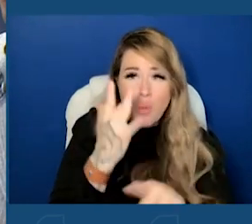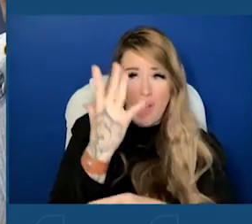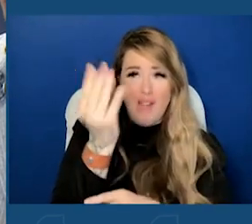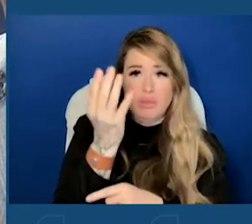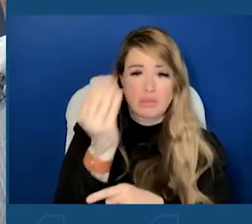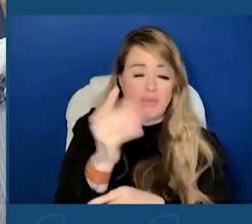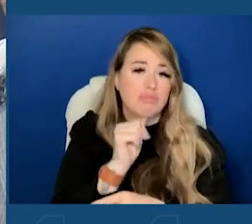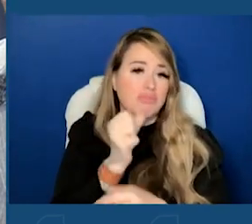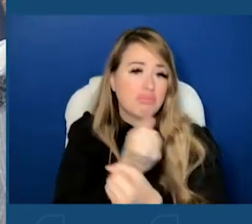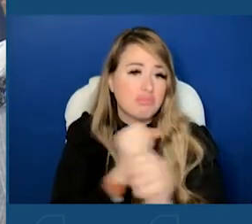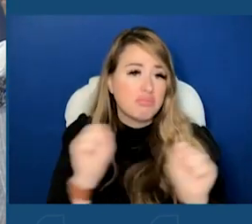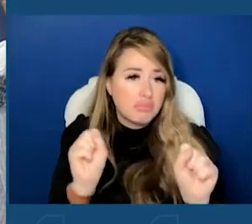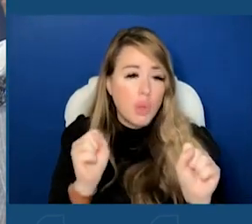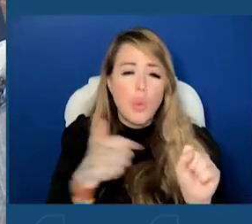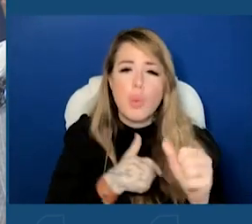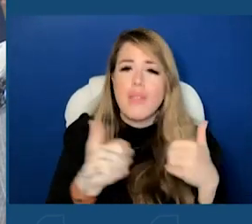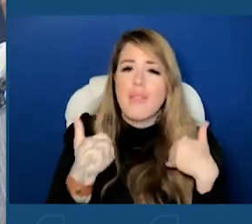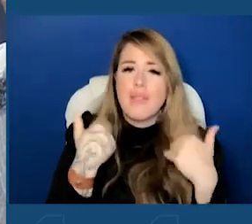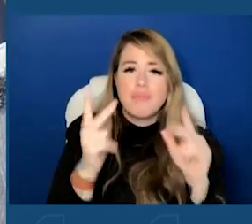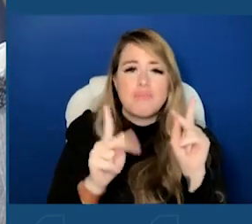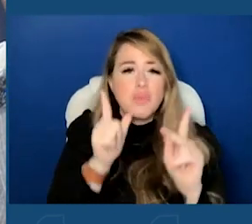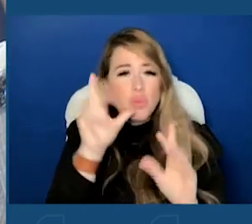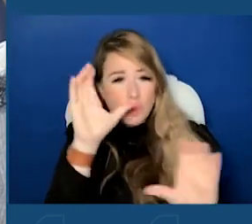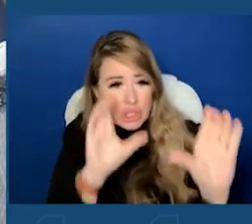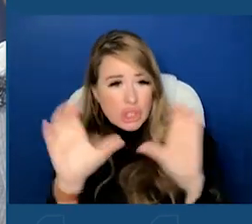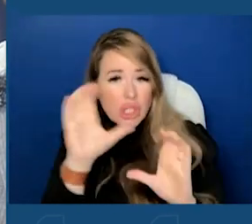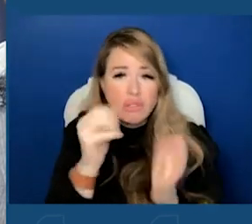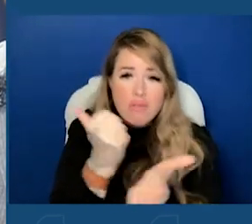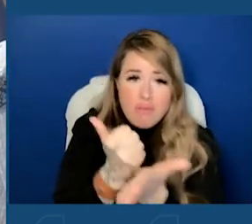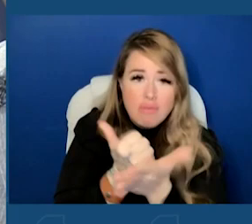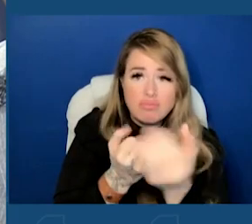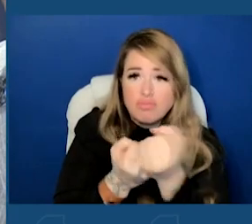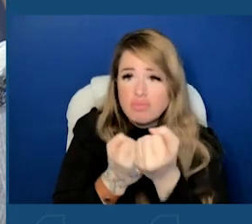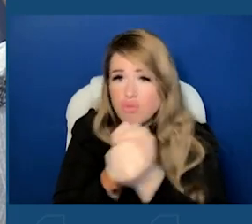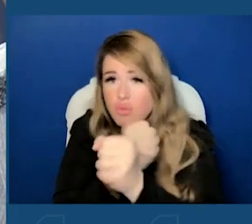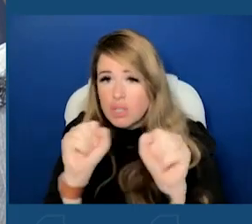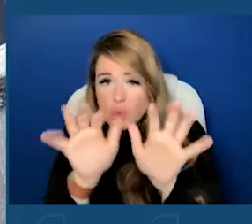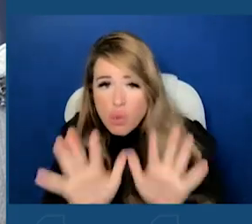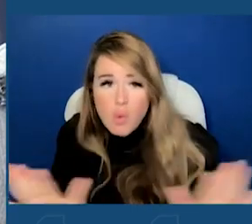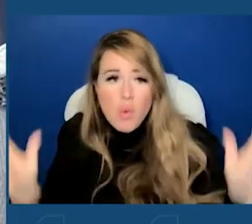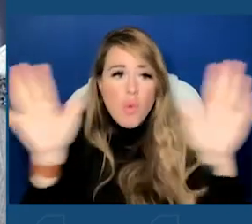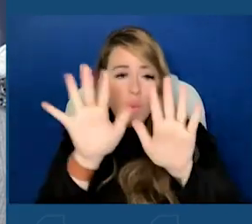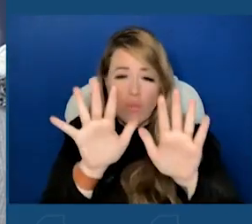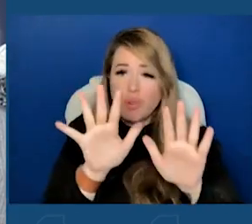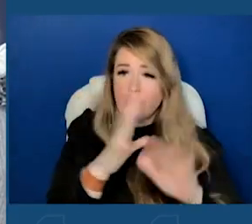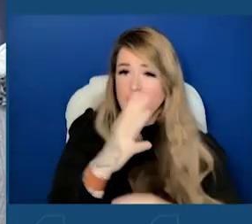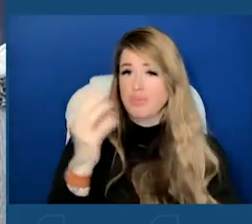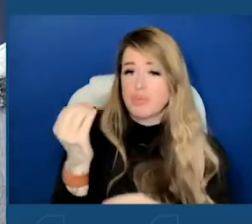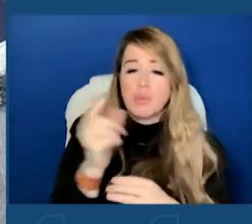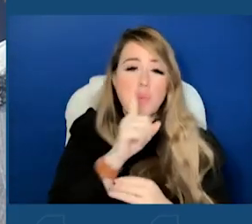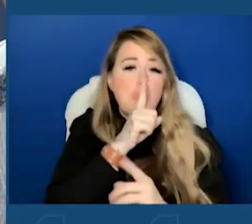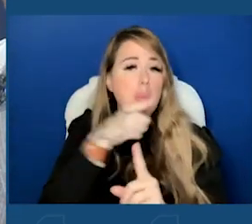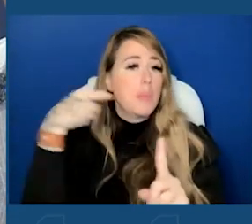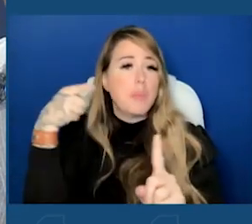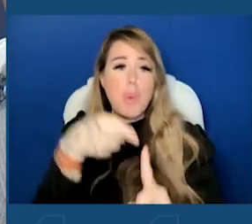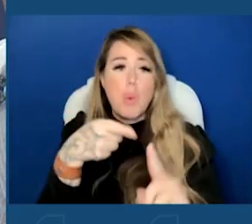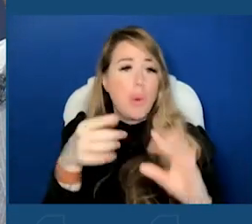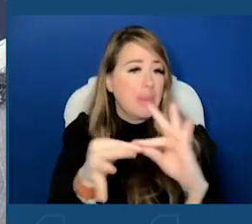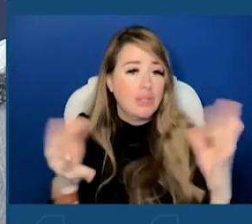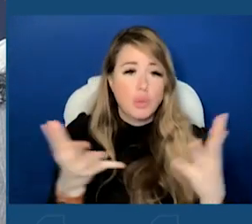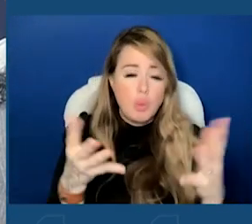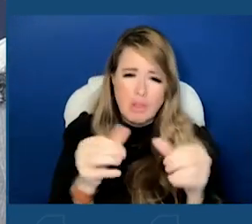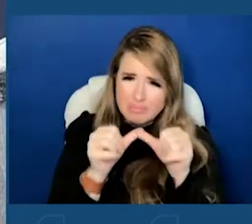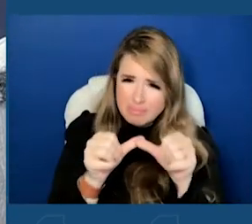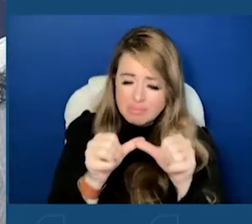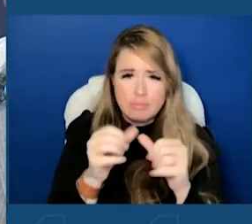have search and rescue operations continuing throughout the region. And the basic message is we're going to continue to keep warming